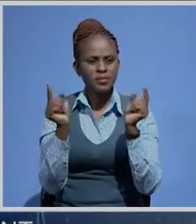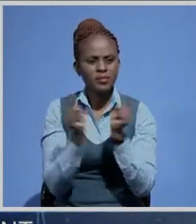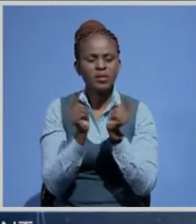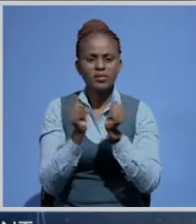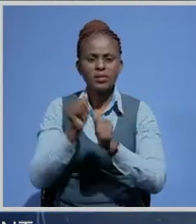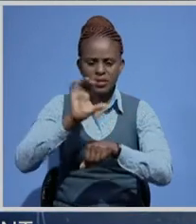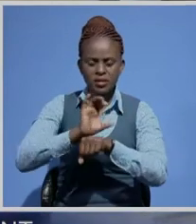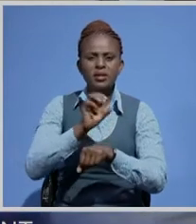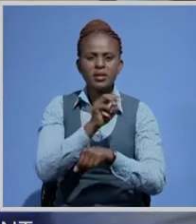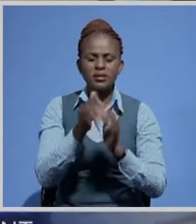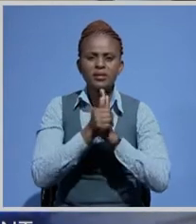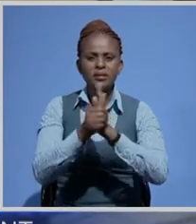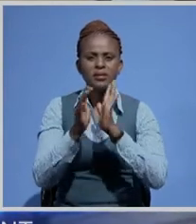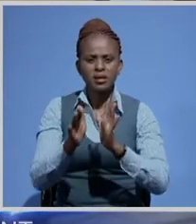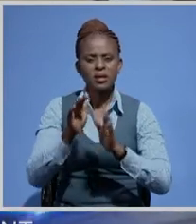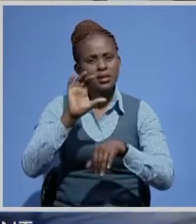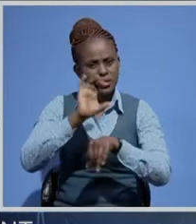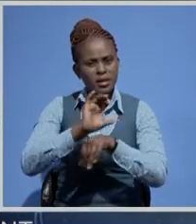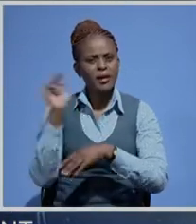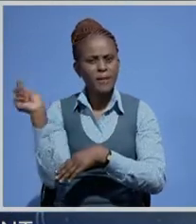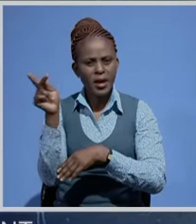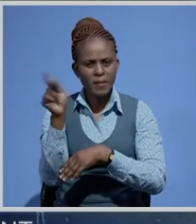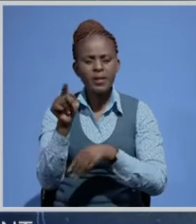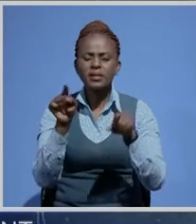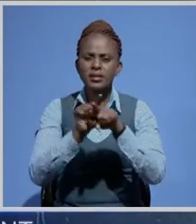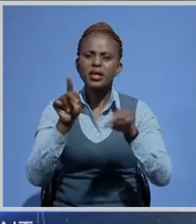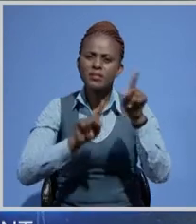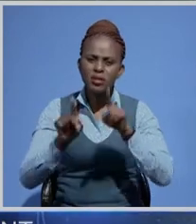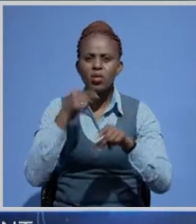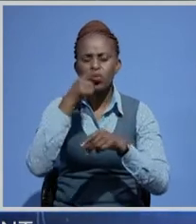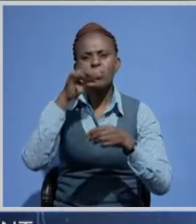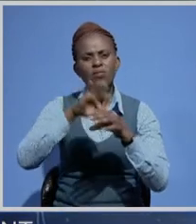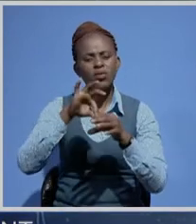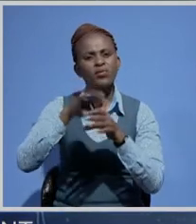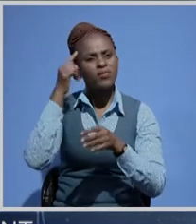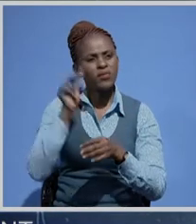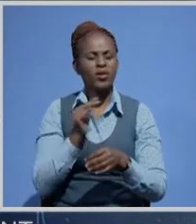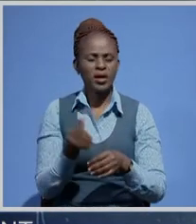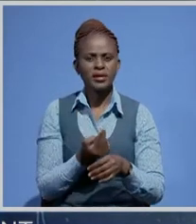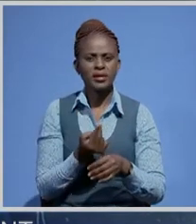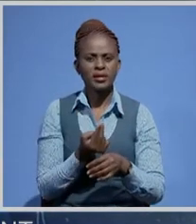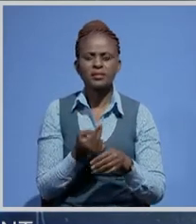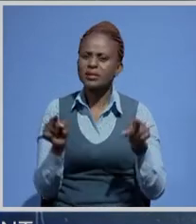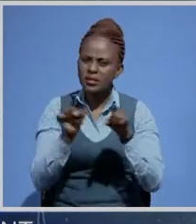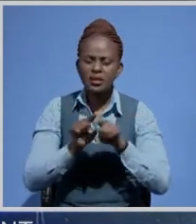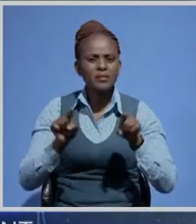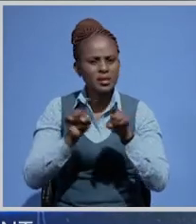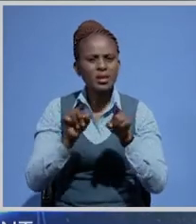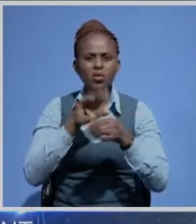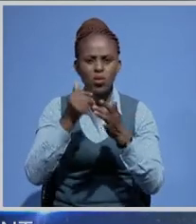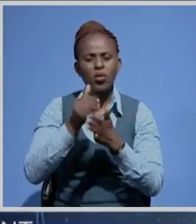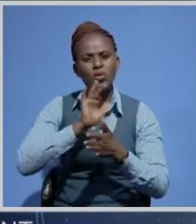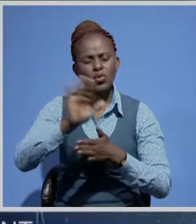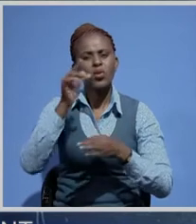church, the people you minister to are the same people who vote for us. The needs are the same. Their cries